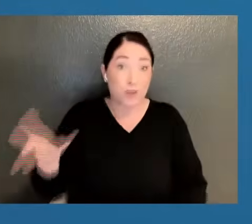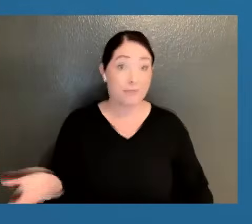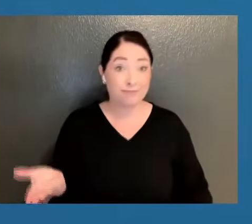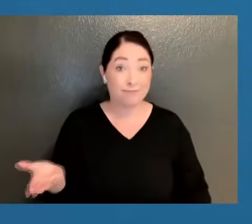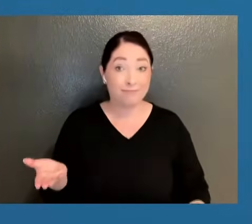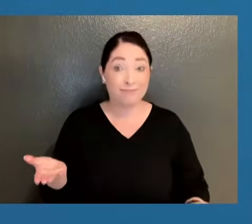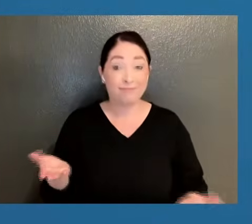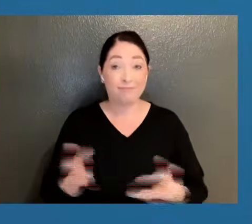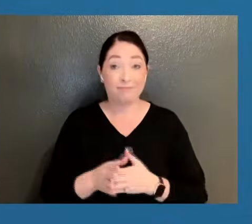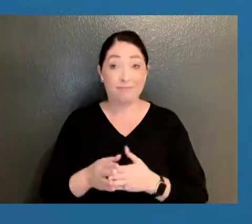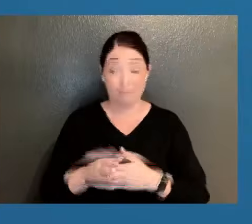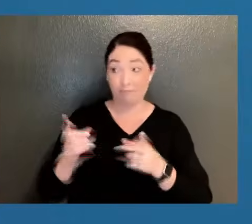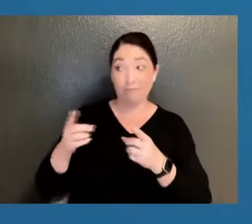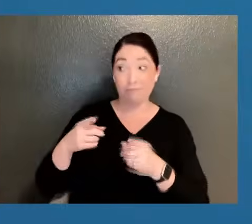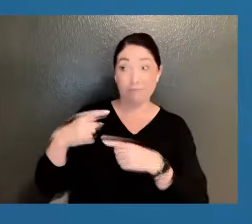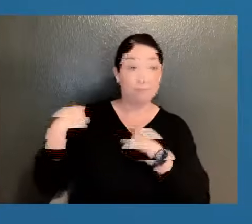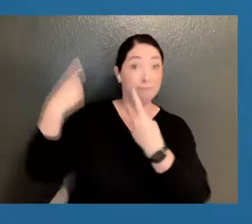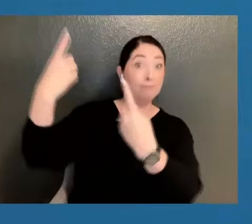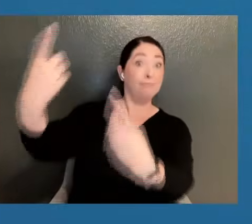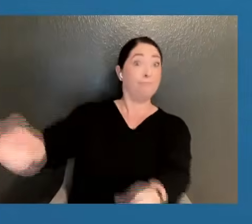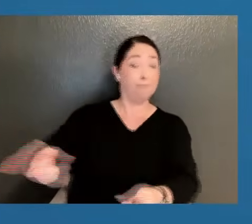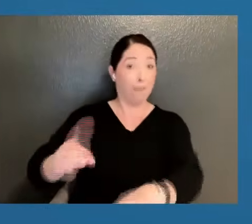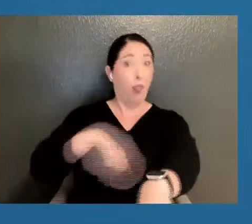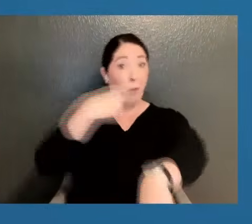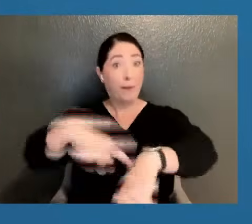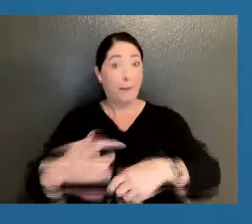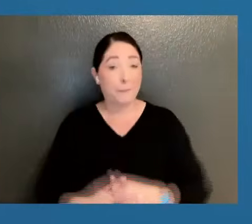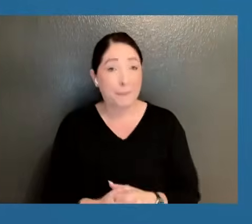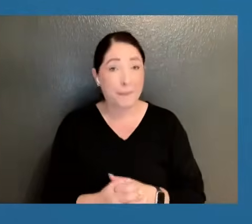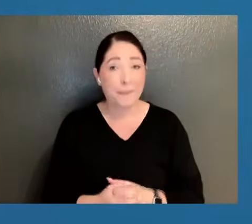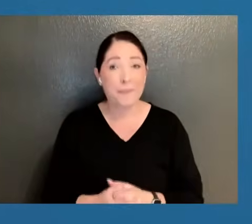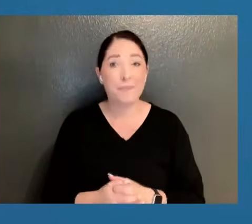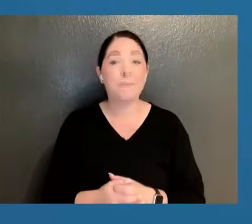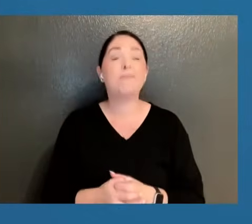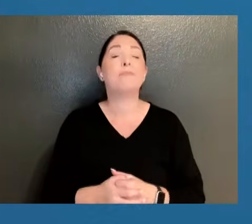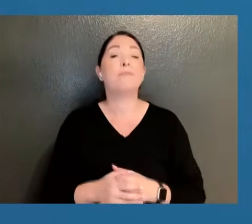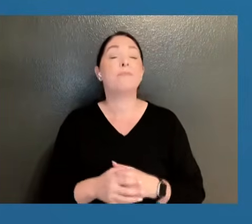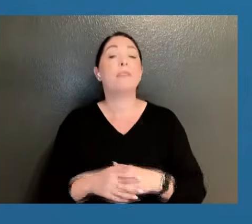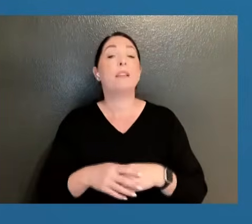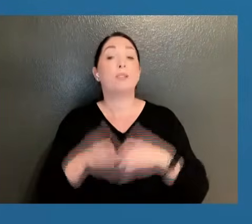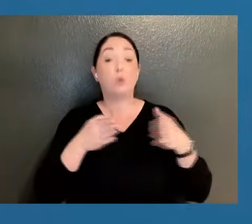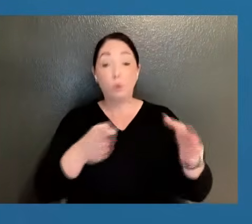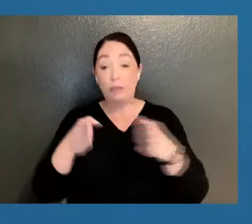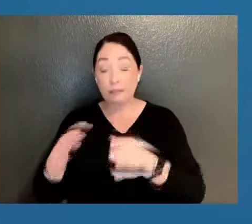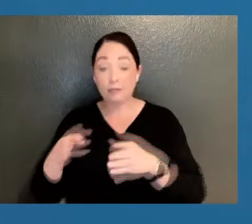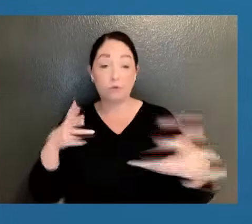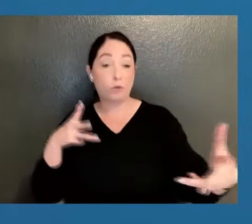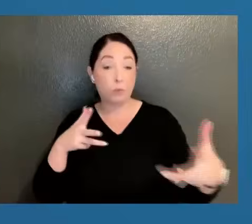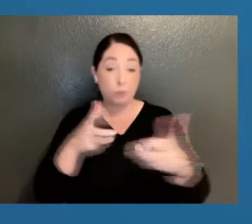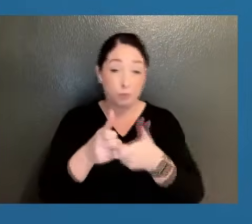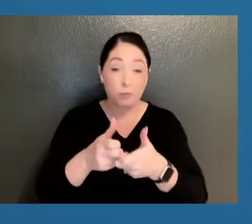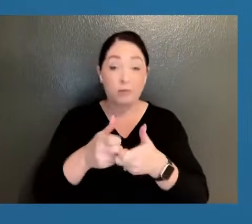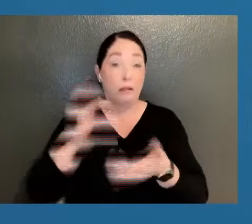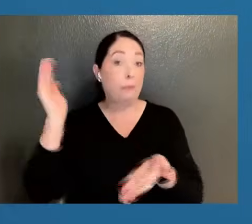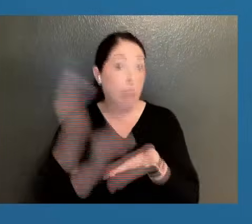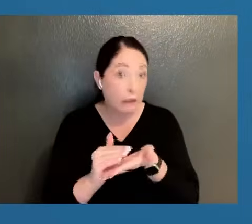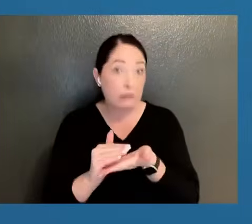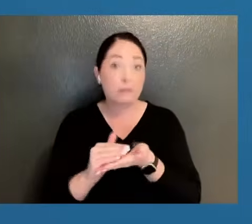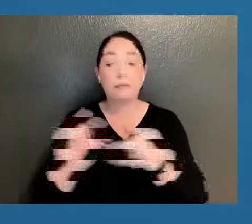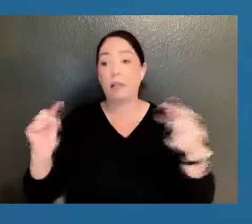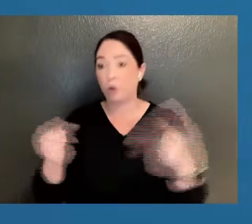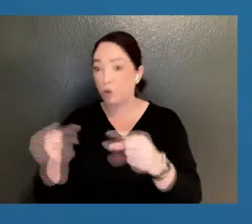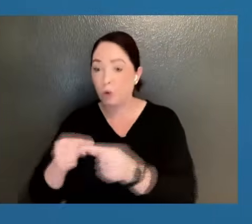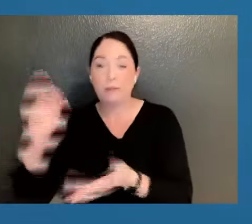That's a long time. With crashes and injuries down in the congestion zone. And everybody who told me,